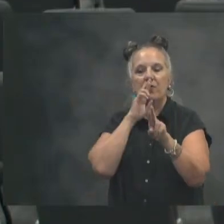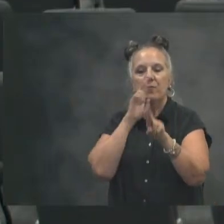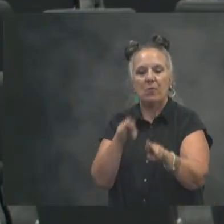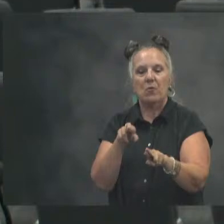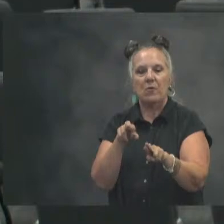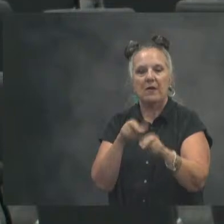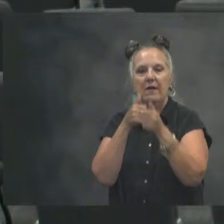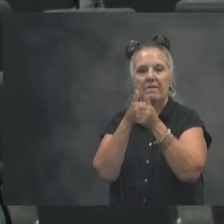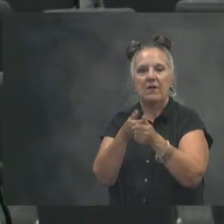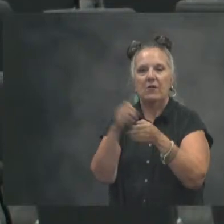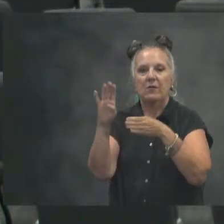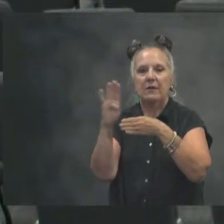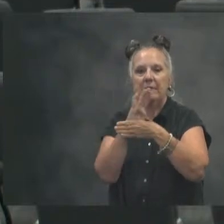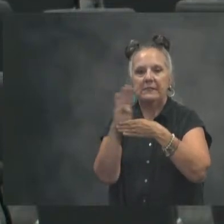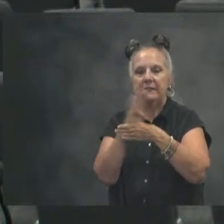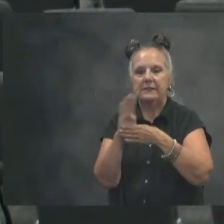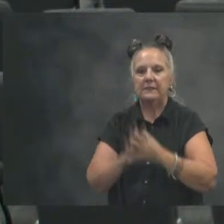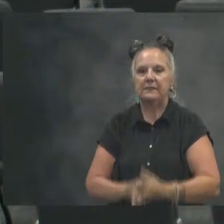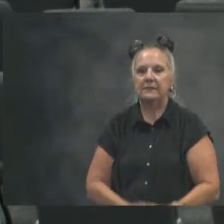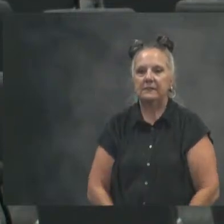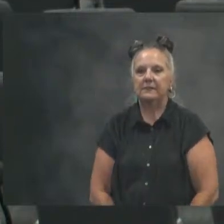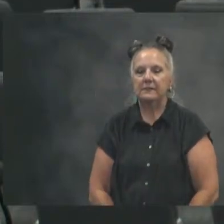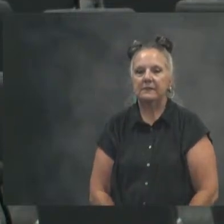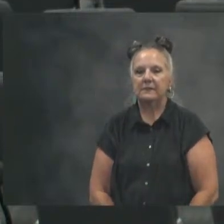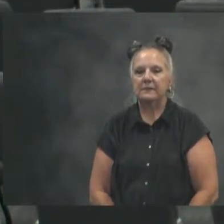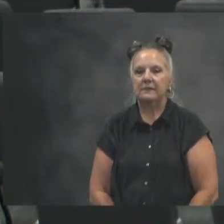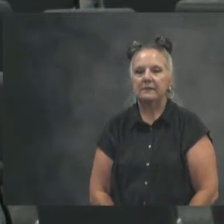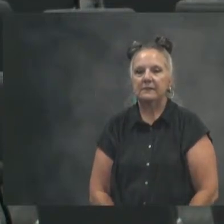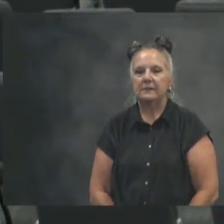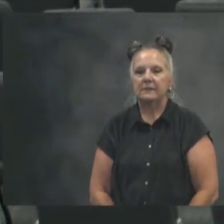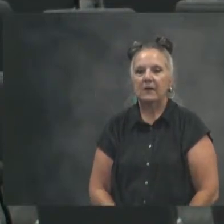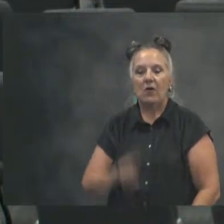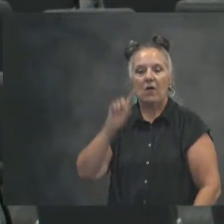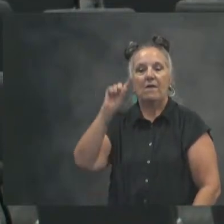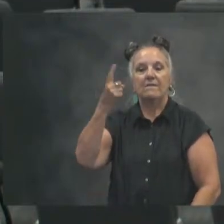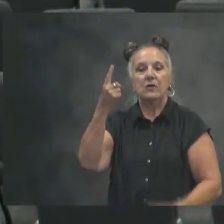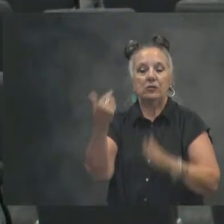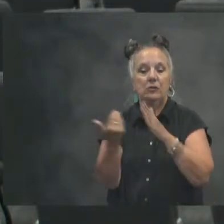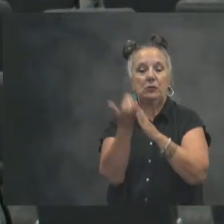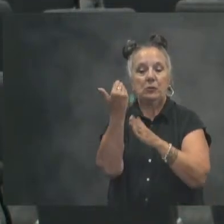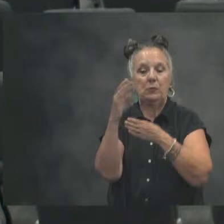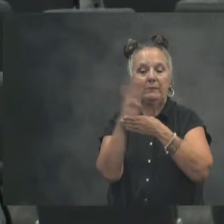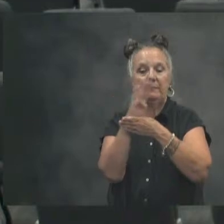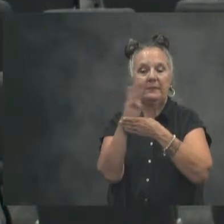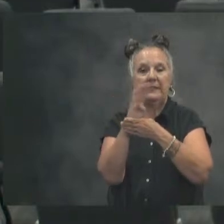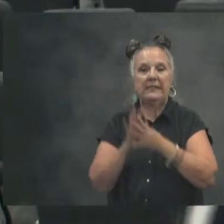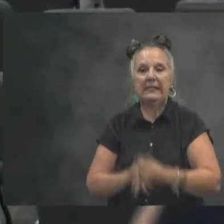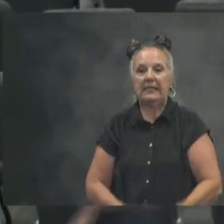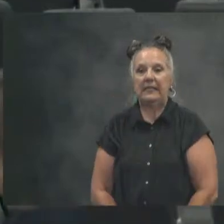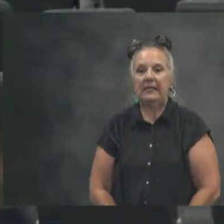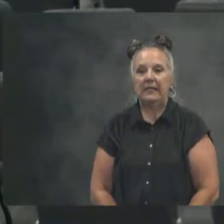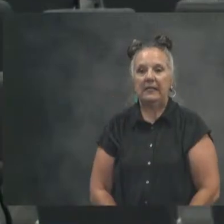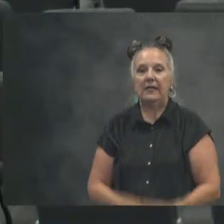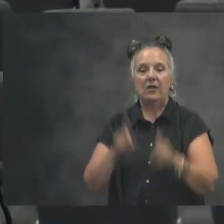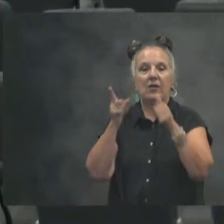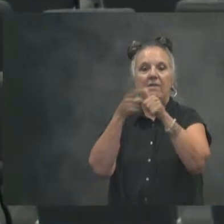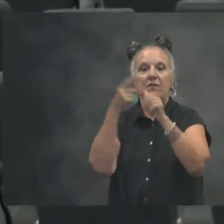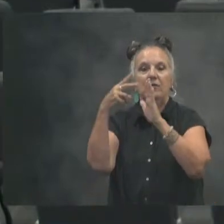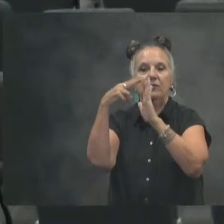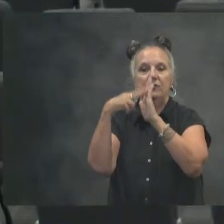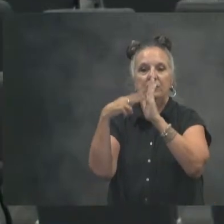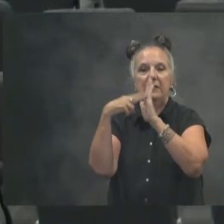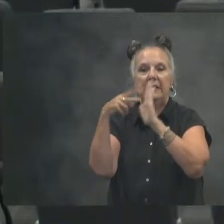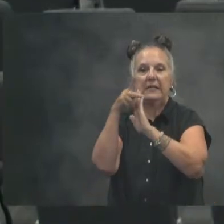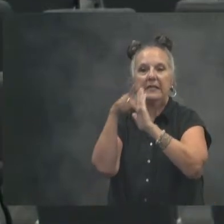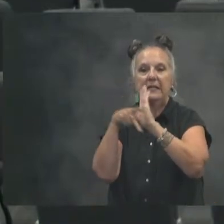business. Okay, we'll move on to new business. Our first item of new business is the first reading of proposed changes to